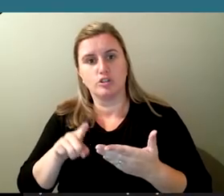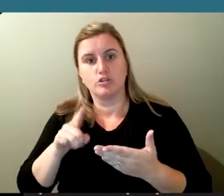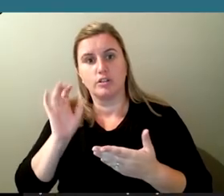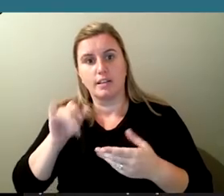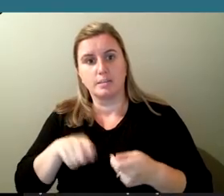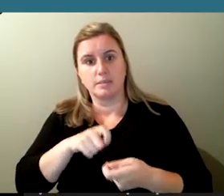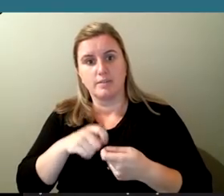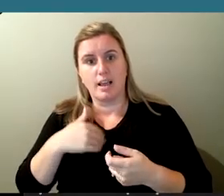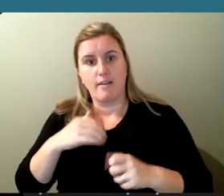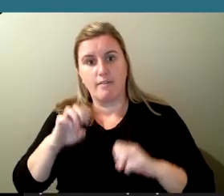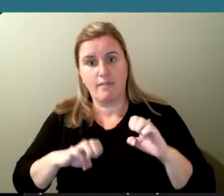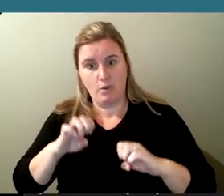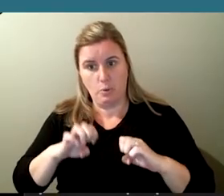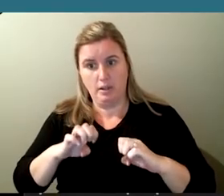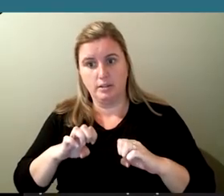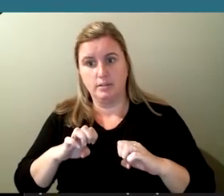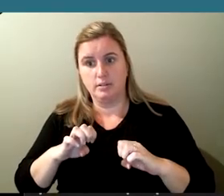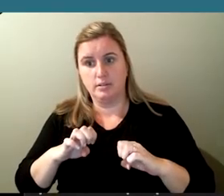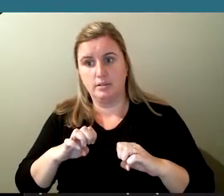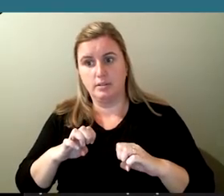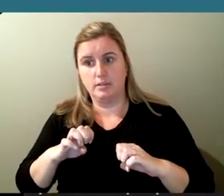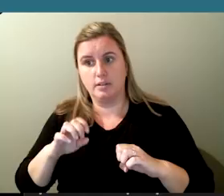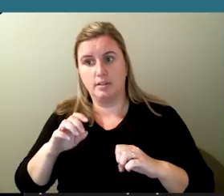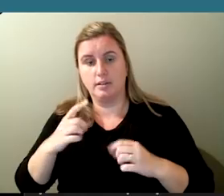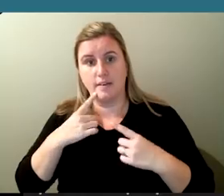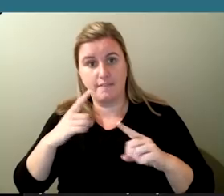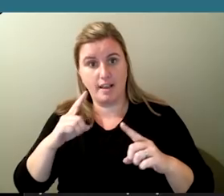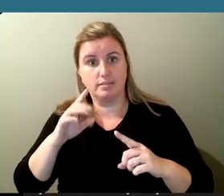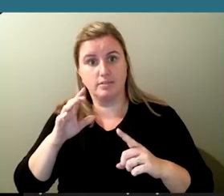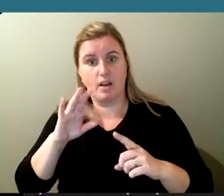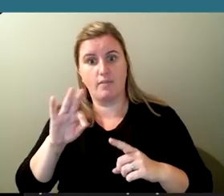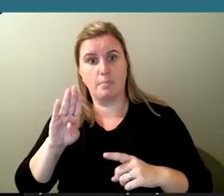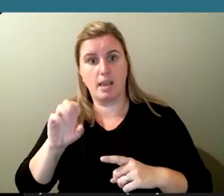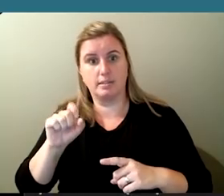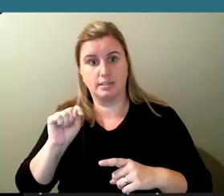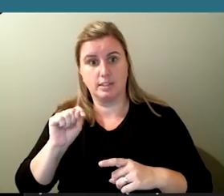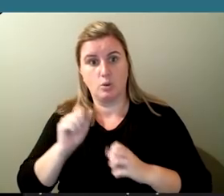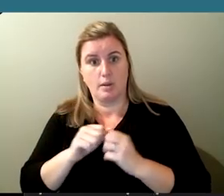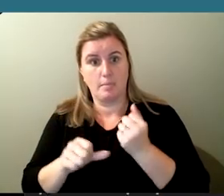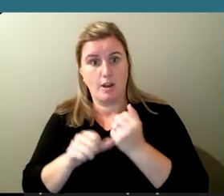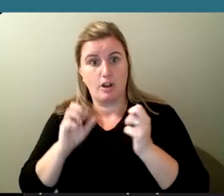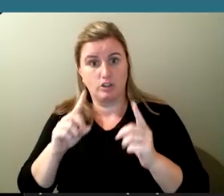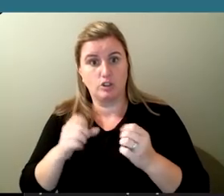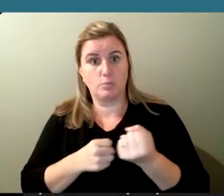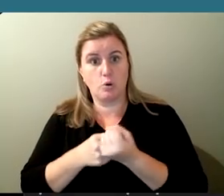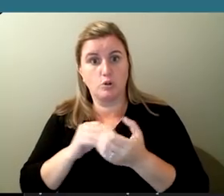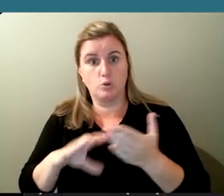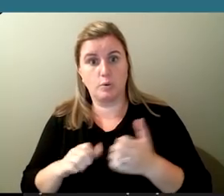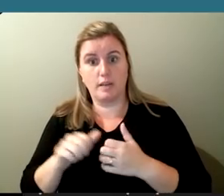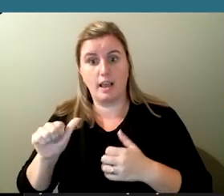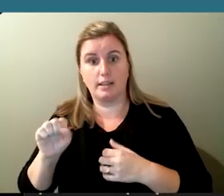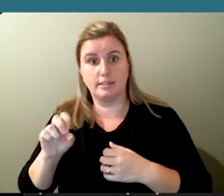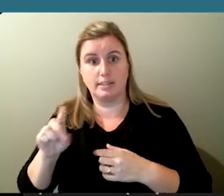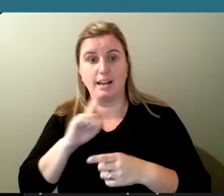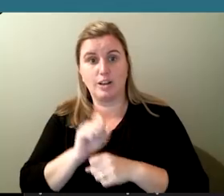has evaluated the effect of VST with paraeducators supporting students with ASD in actual school settings.